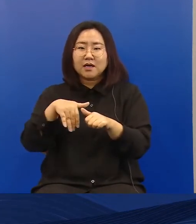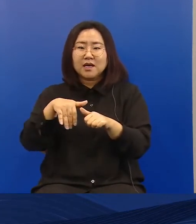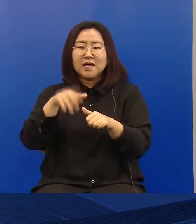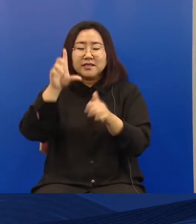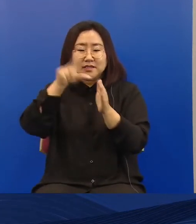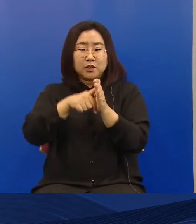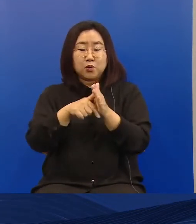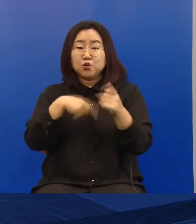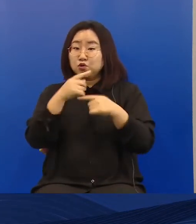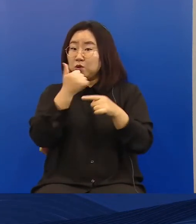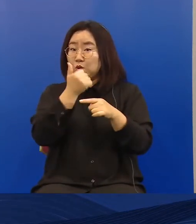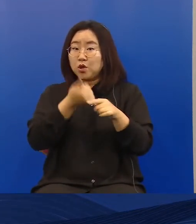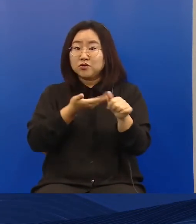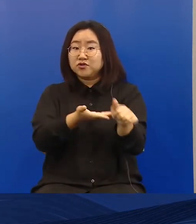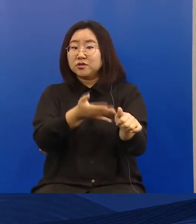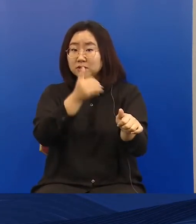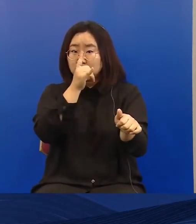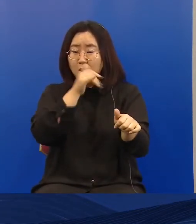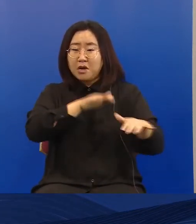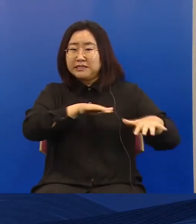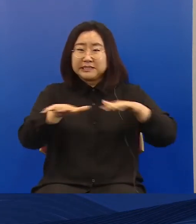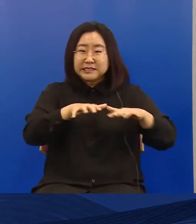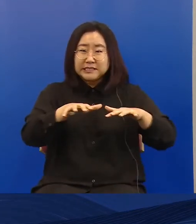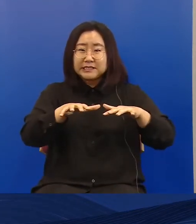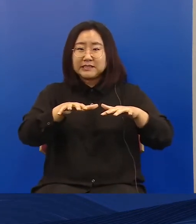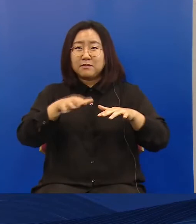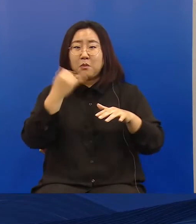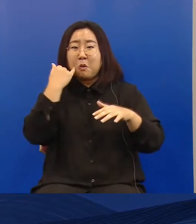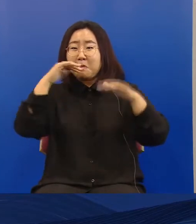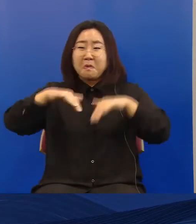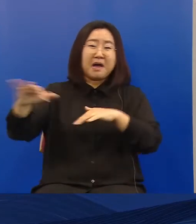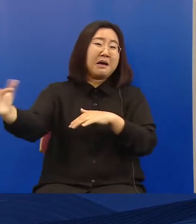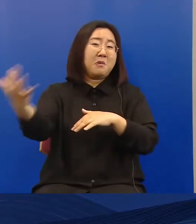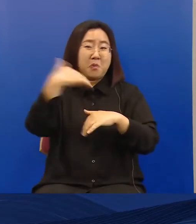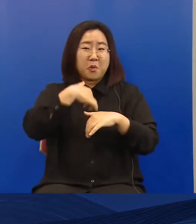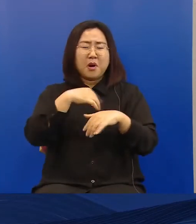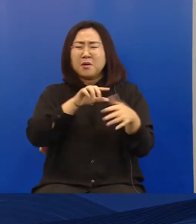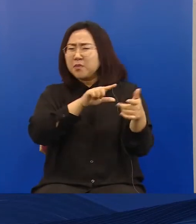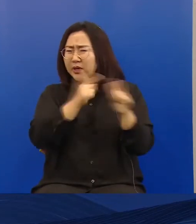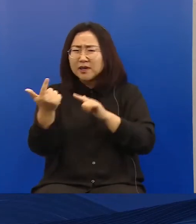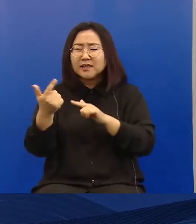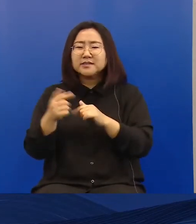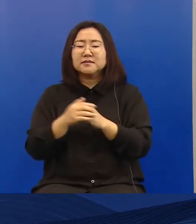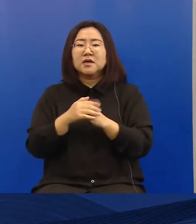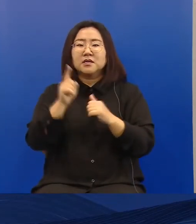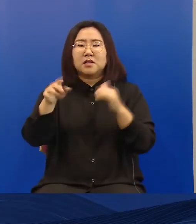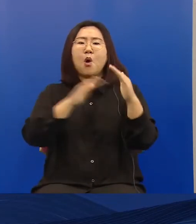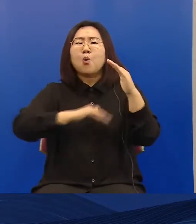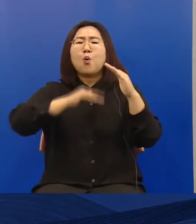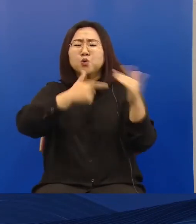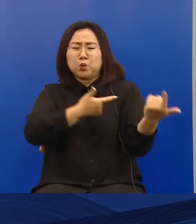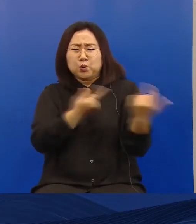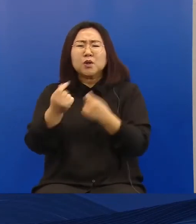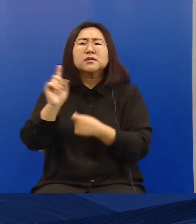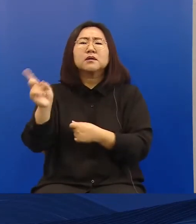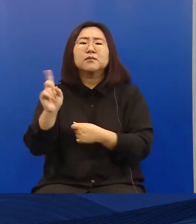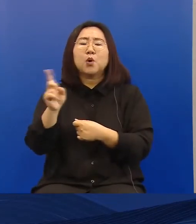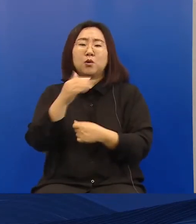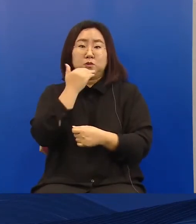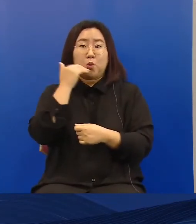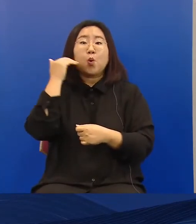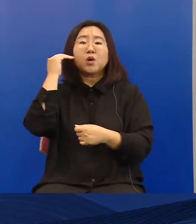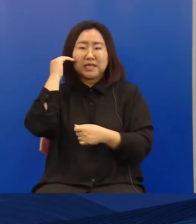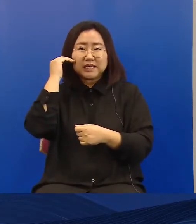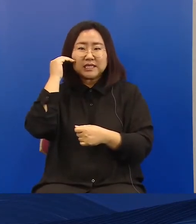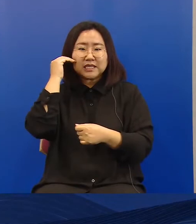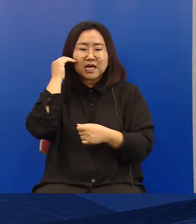earthquakes, tsunamis. And the common denominator framing all of these events for deaf people is that deaf people are citizens